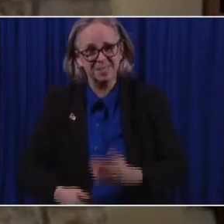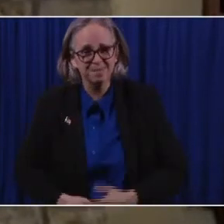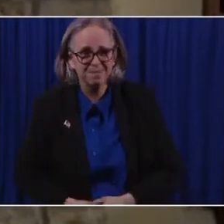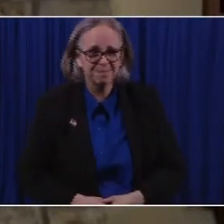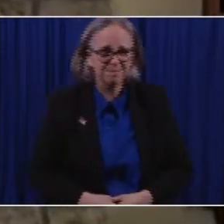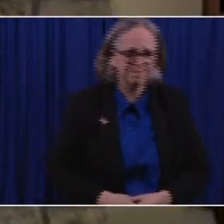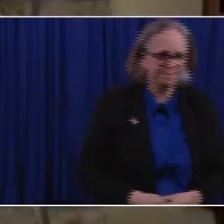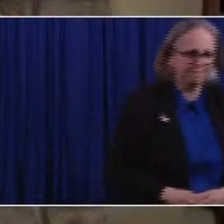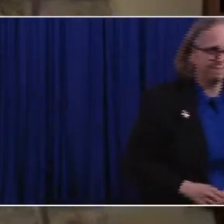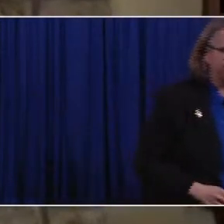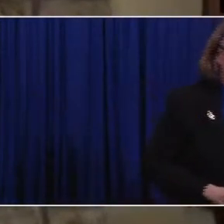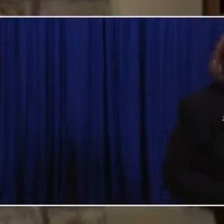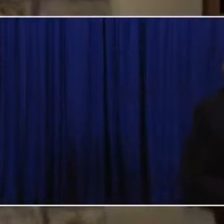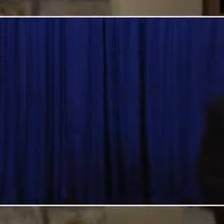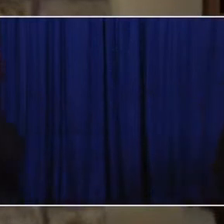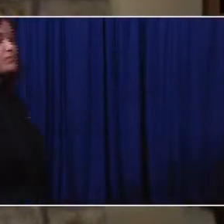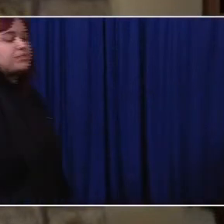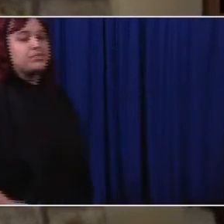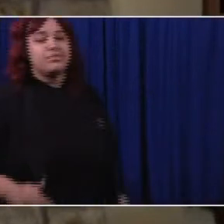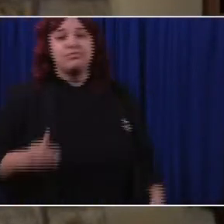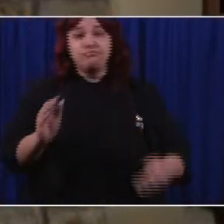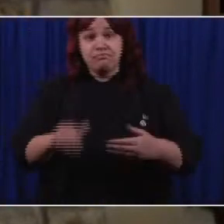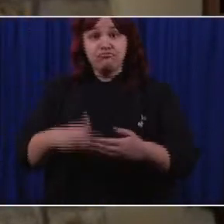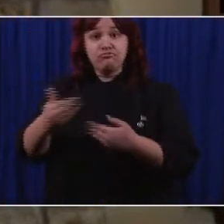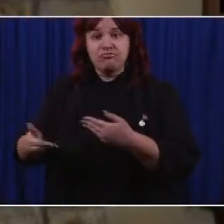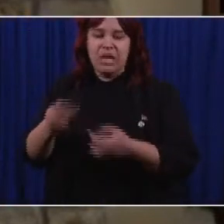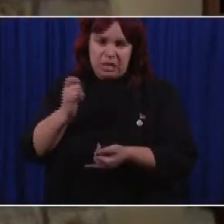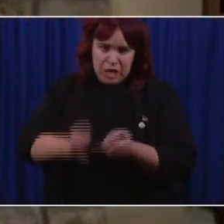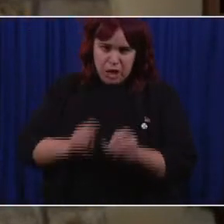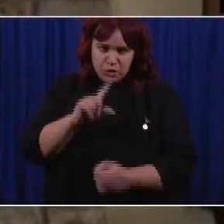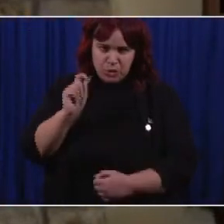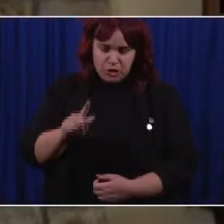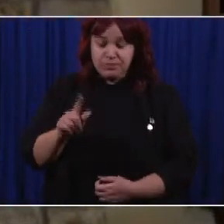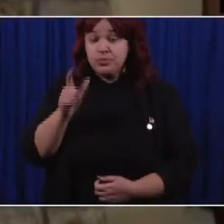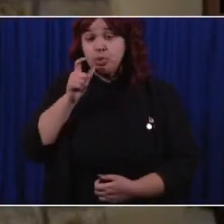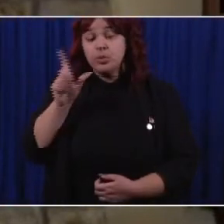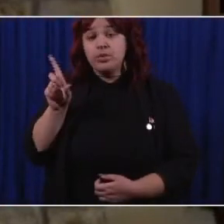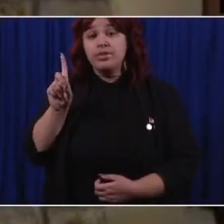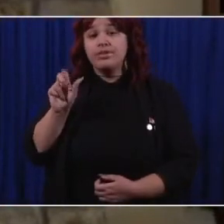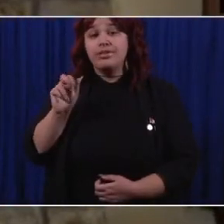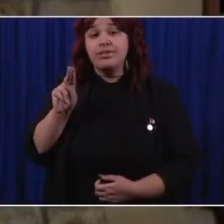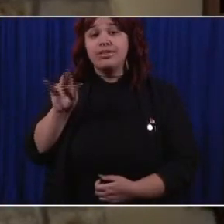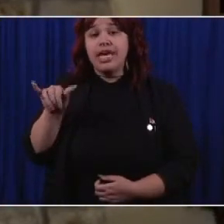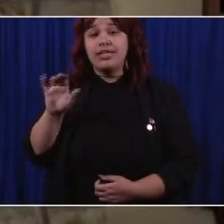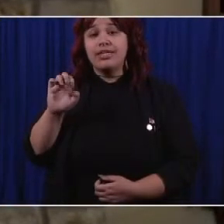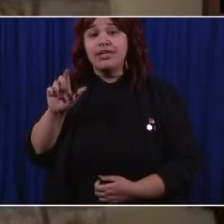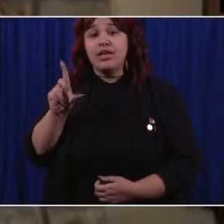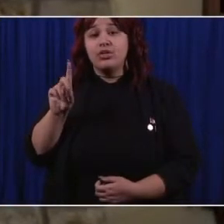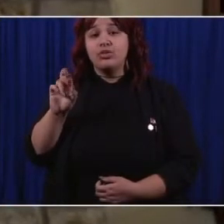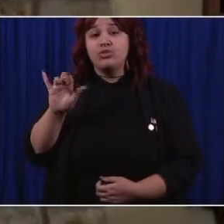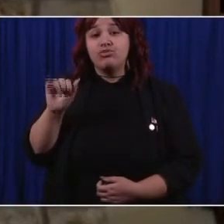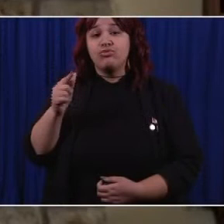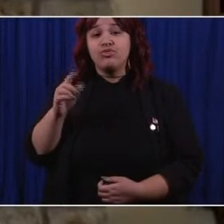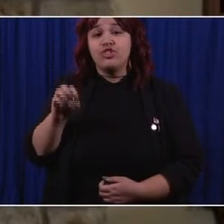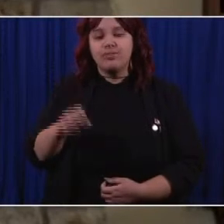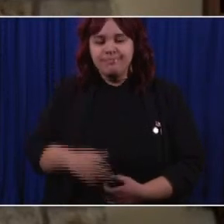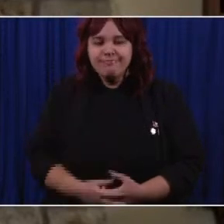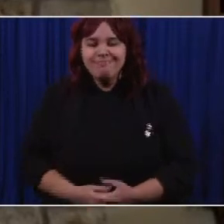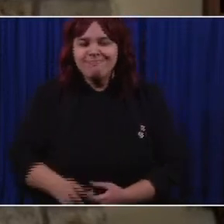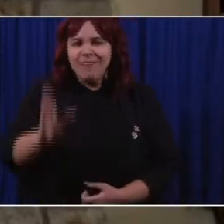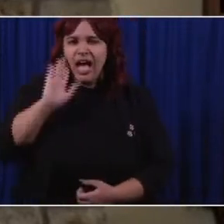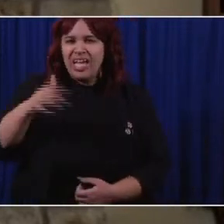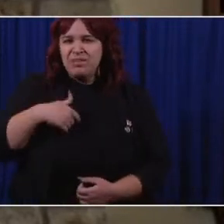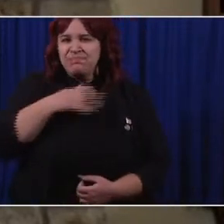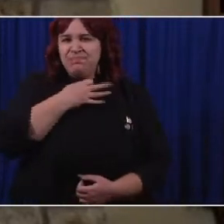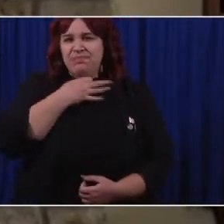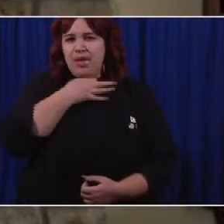of Hannah News Service. Hello, Governor. Hey, Danny. So my question is about unemployment. So as far as I